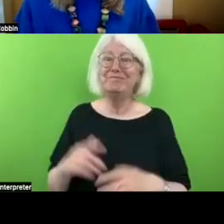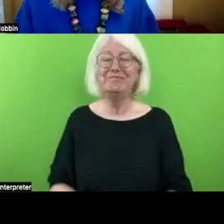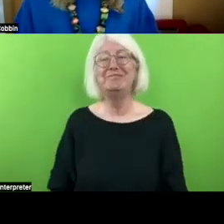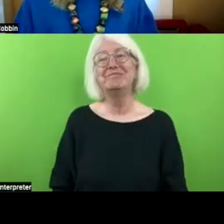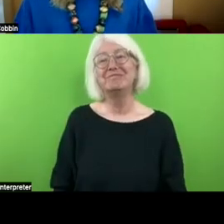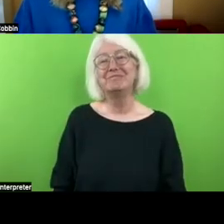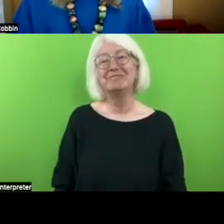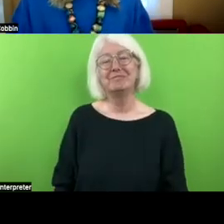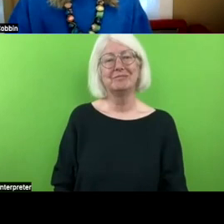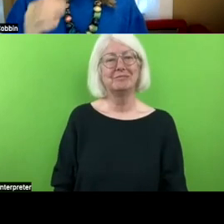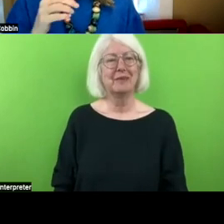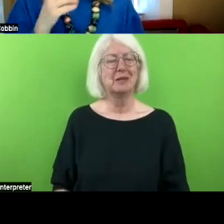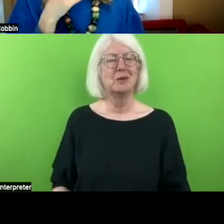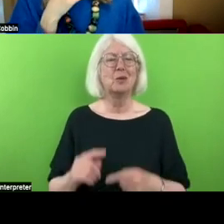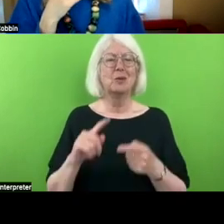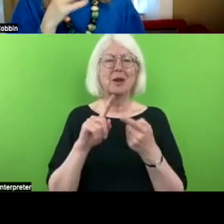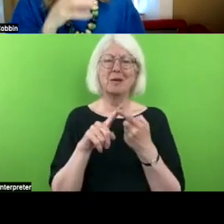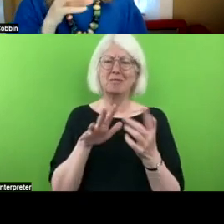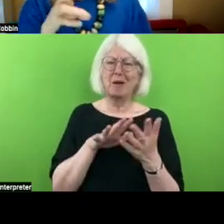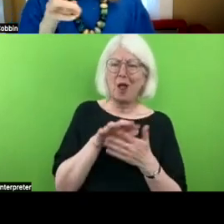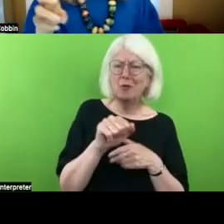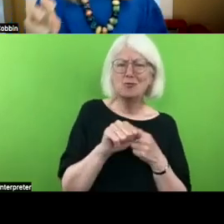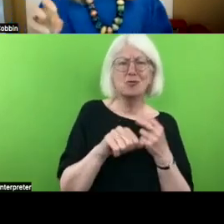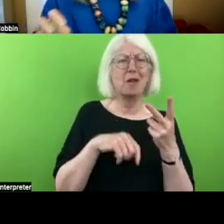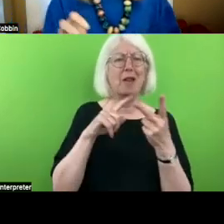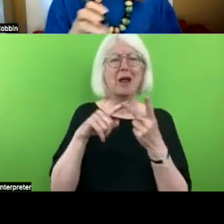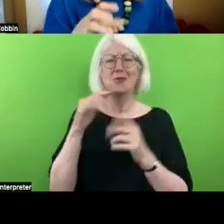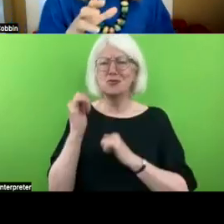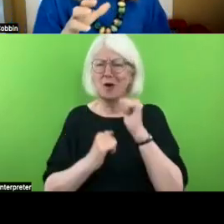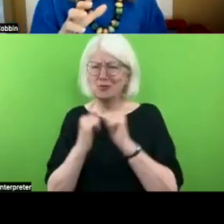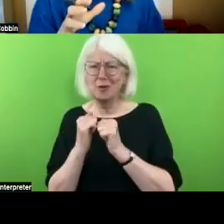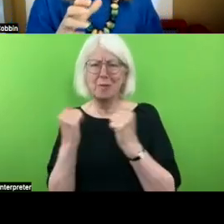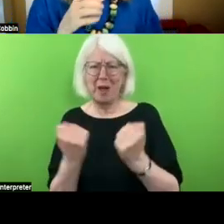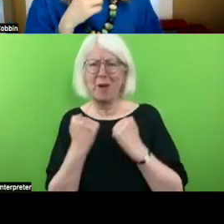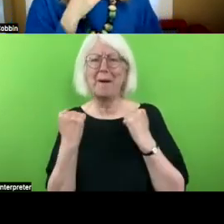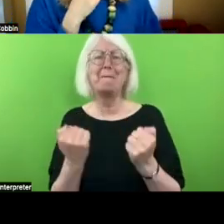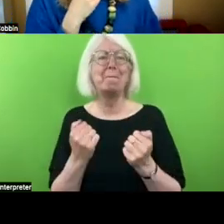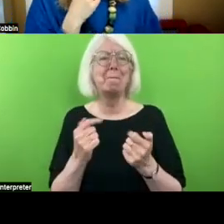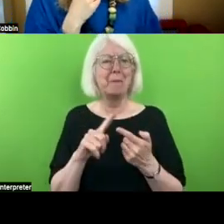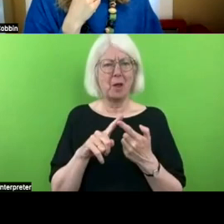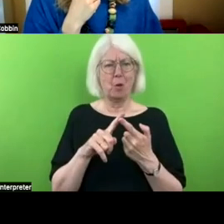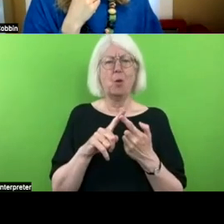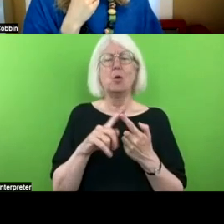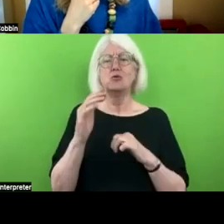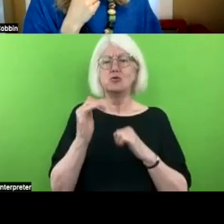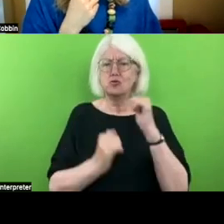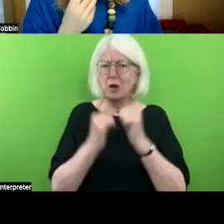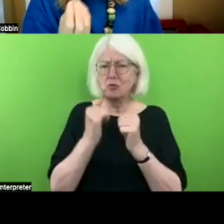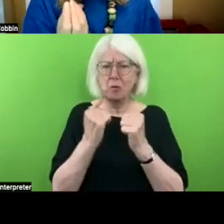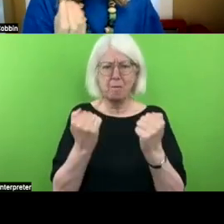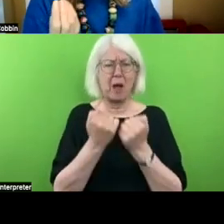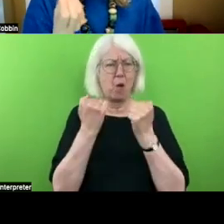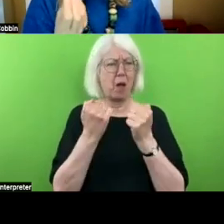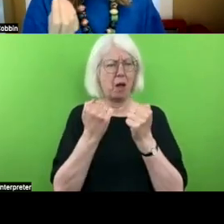let's look at the structural and cultural power. So the structural power is how power is distributed through an organisation, and the cultural power is the